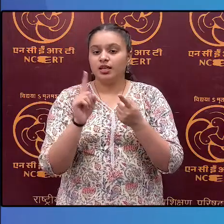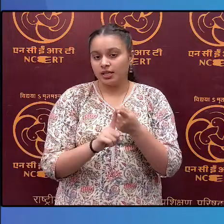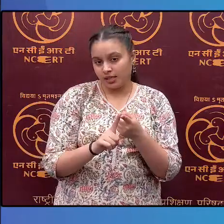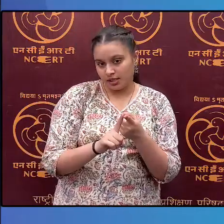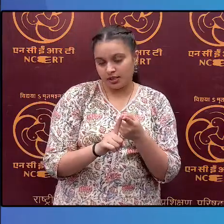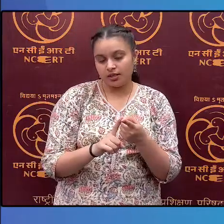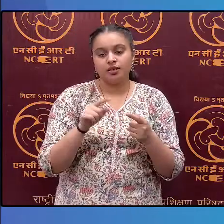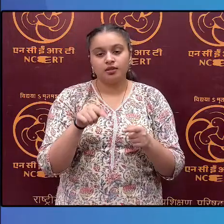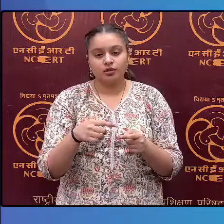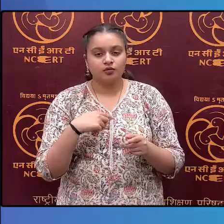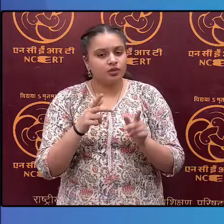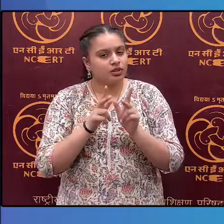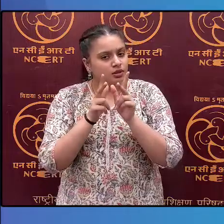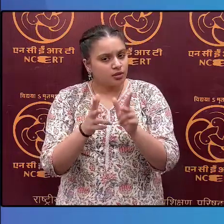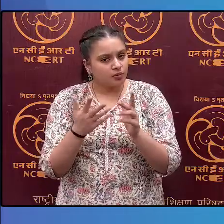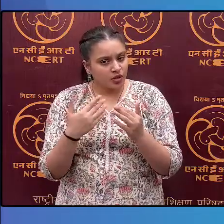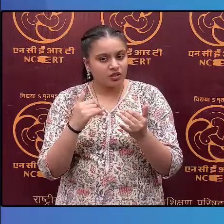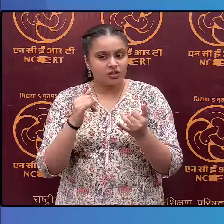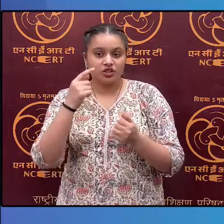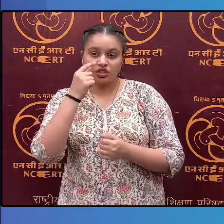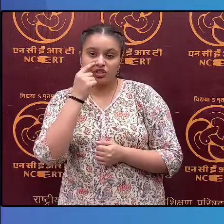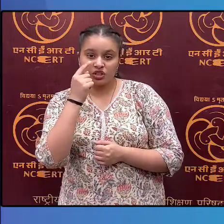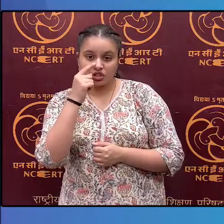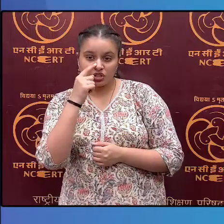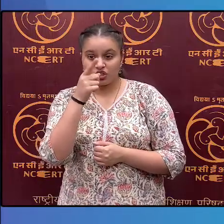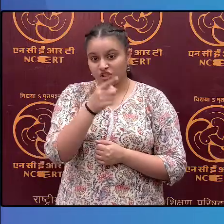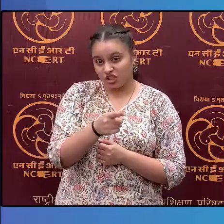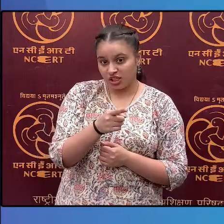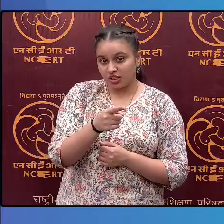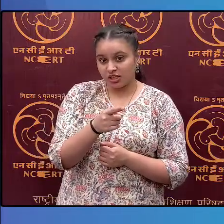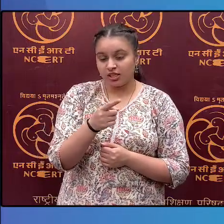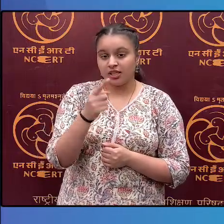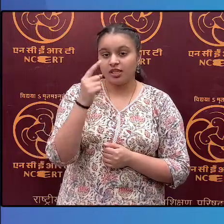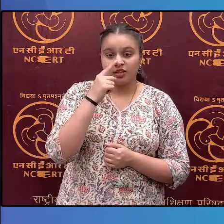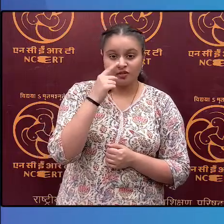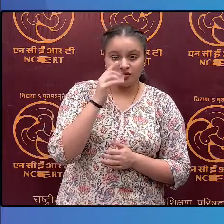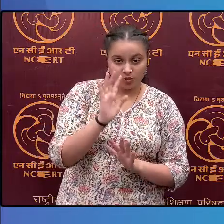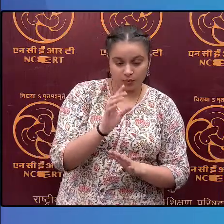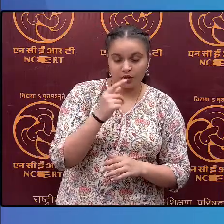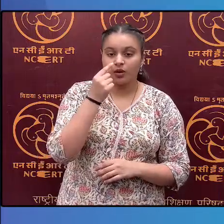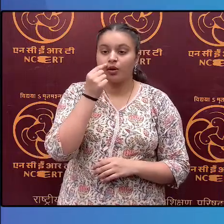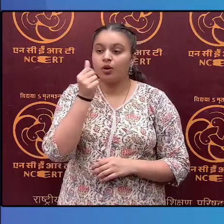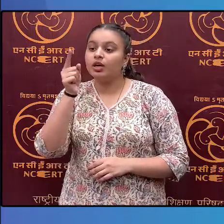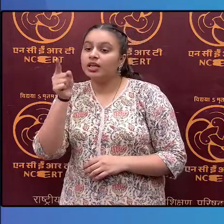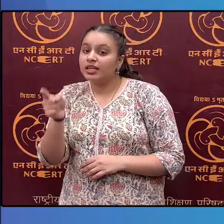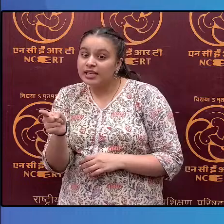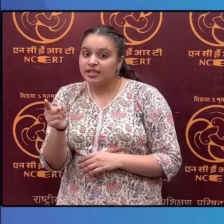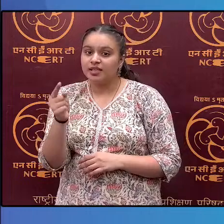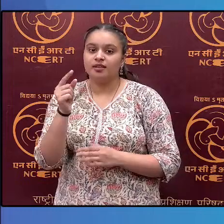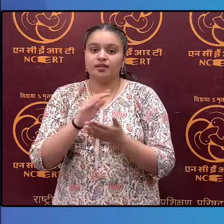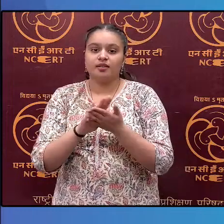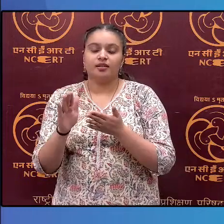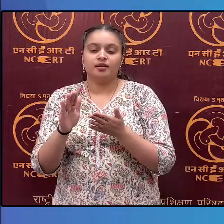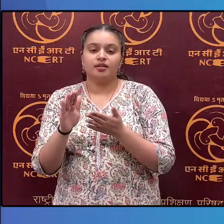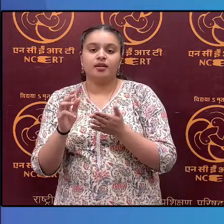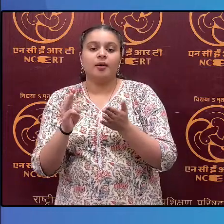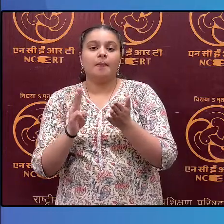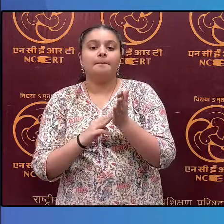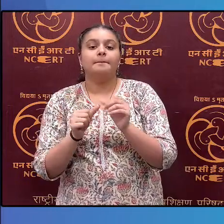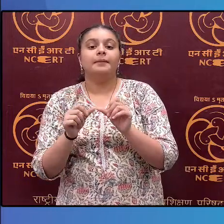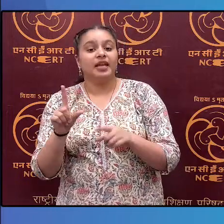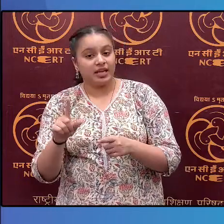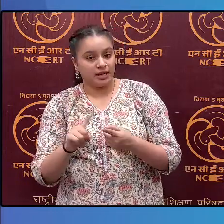can we say that she is for a female and he is for a male? Ma'am, that is what I was about to ask you,